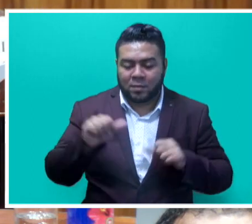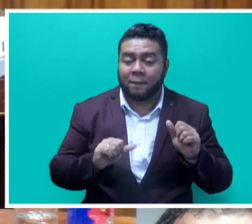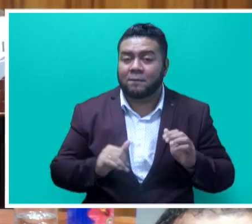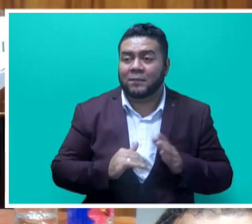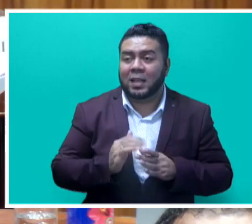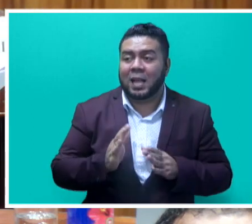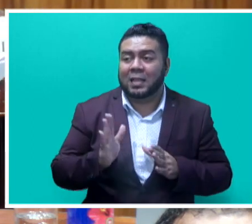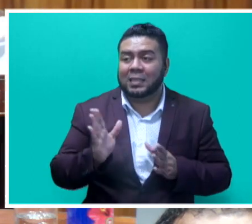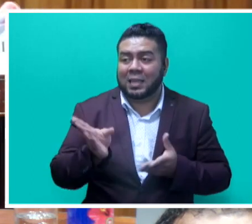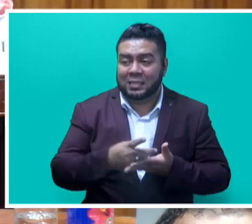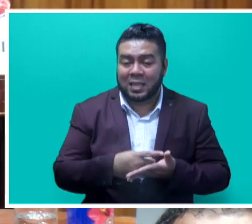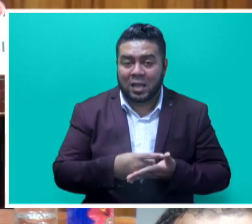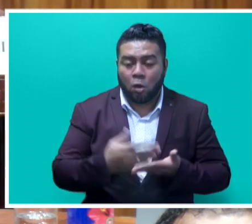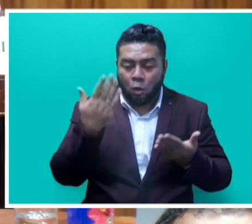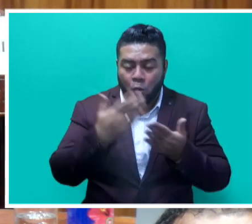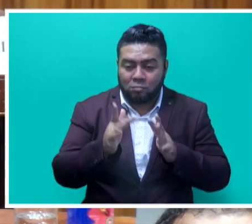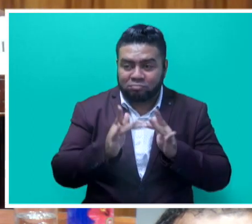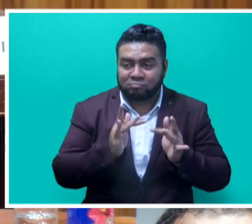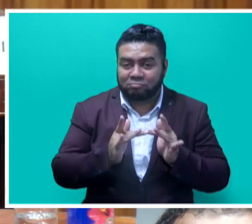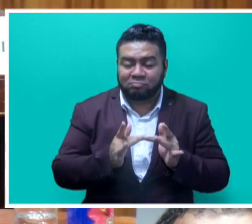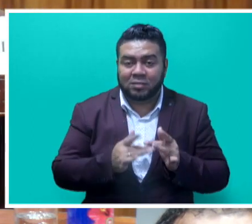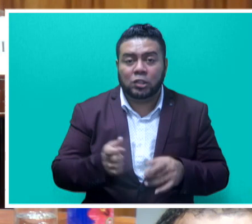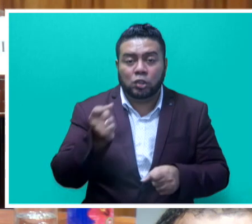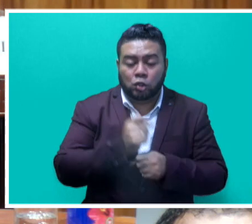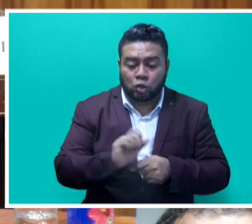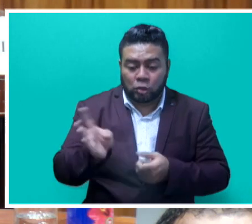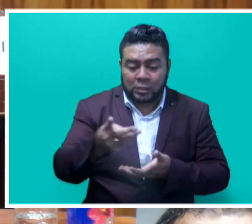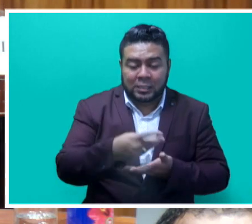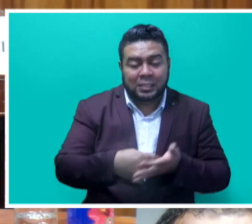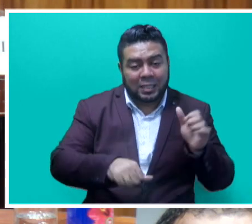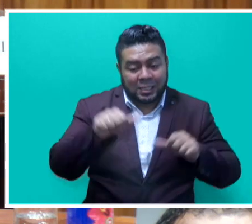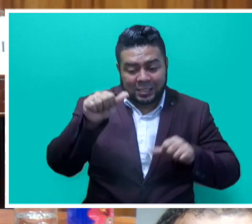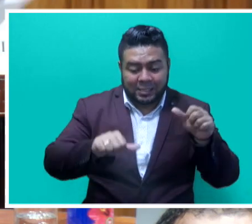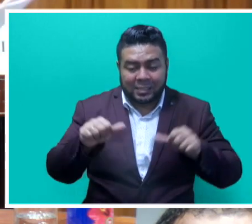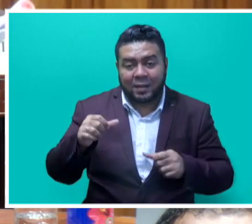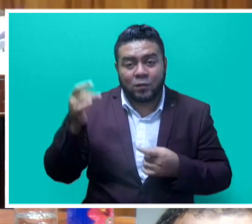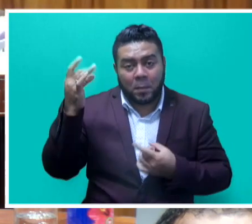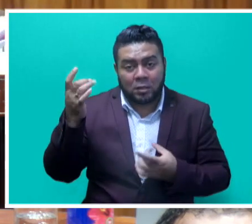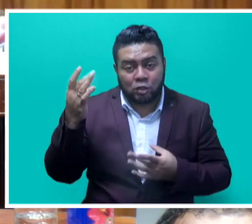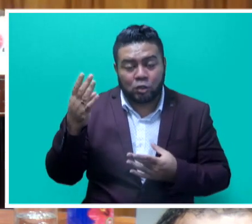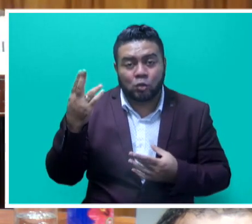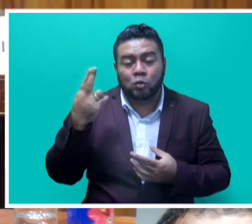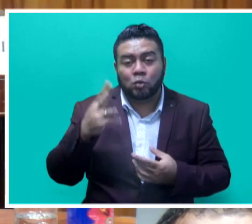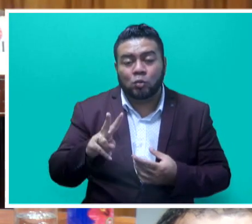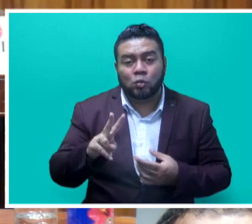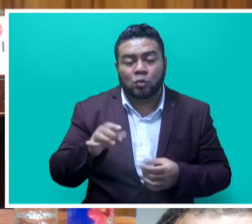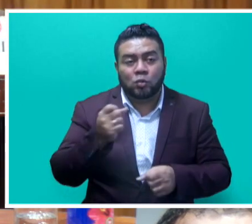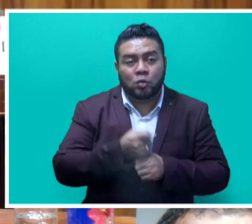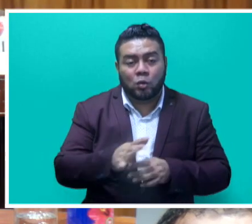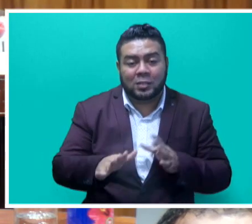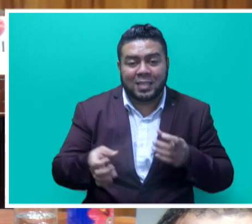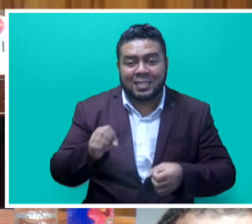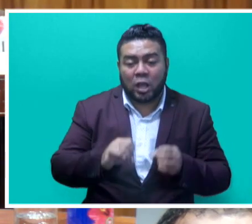data, online transmission of all geodetic survey data and information to Geoscience Australia